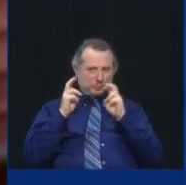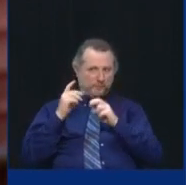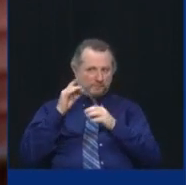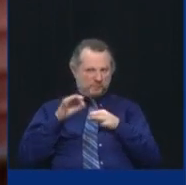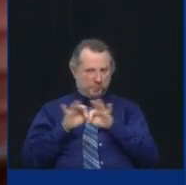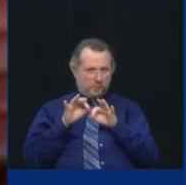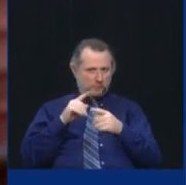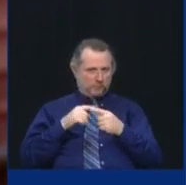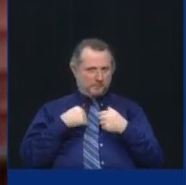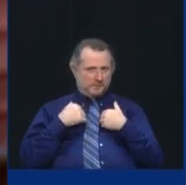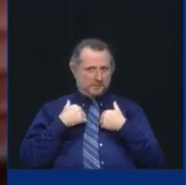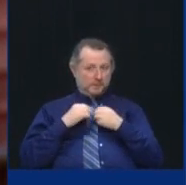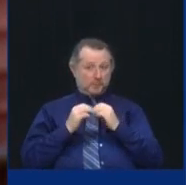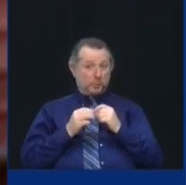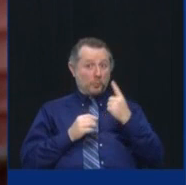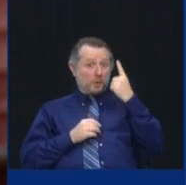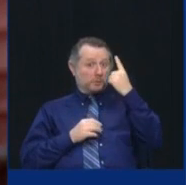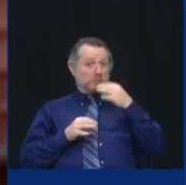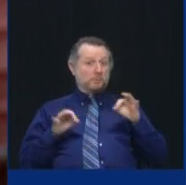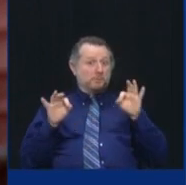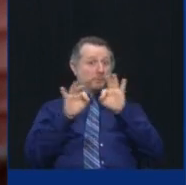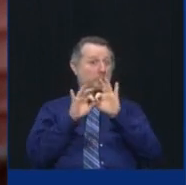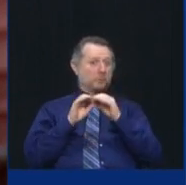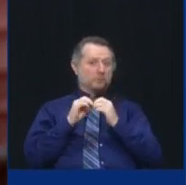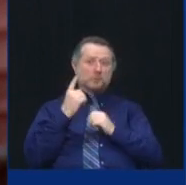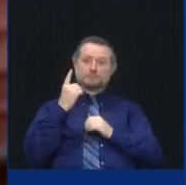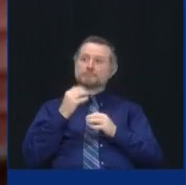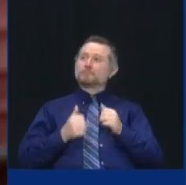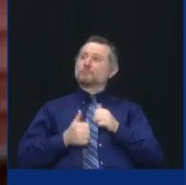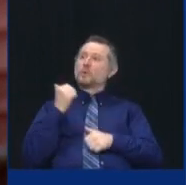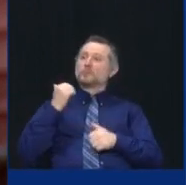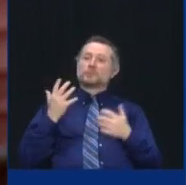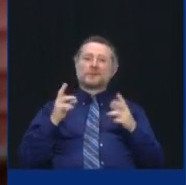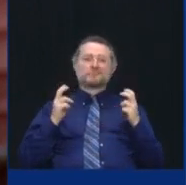Number one issue to me right now is